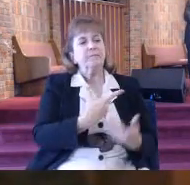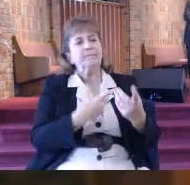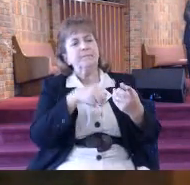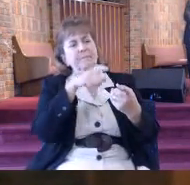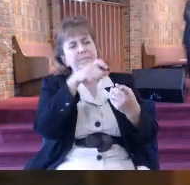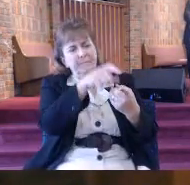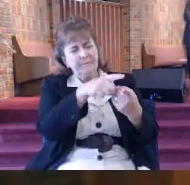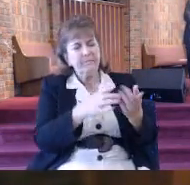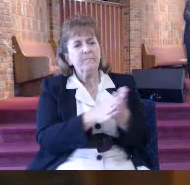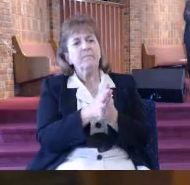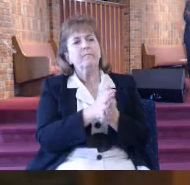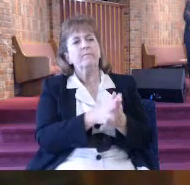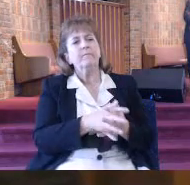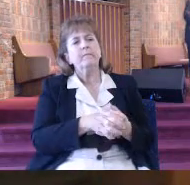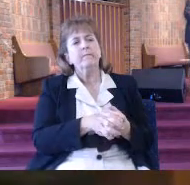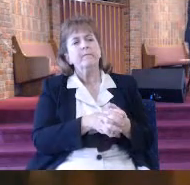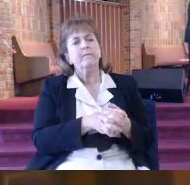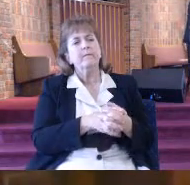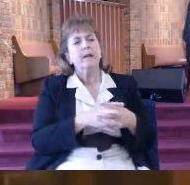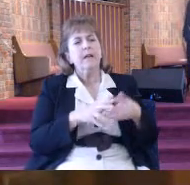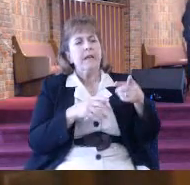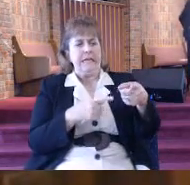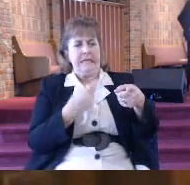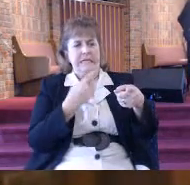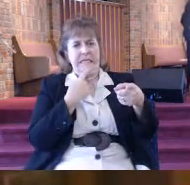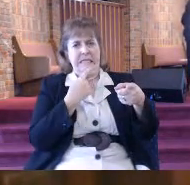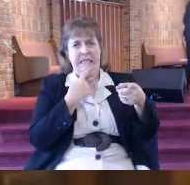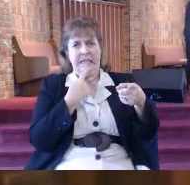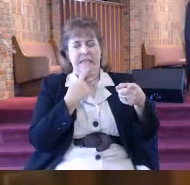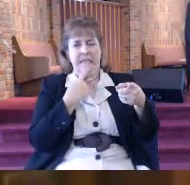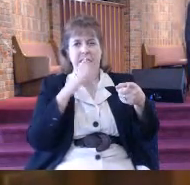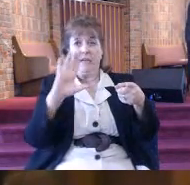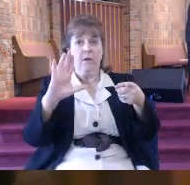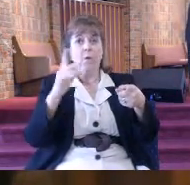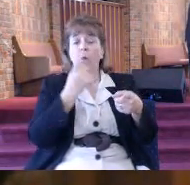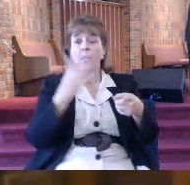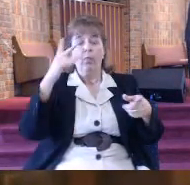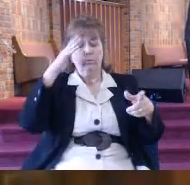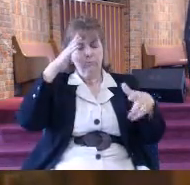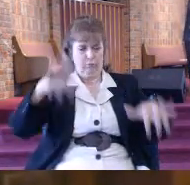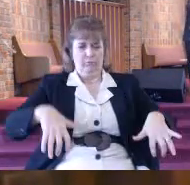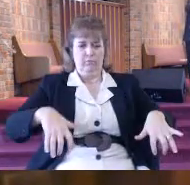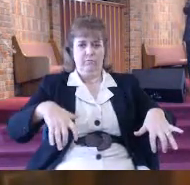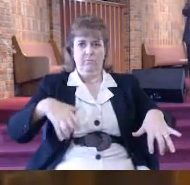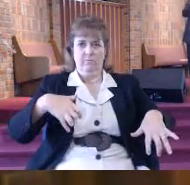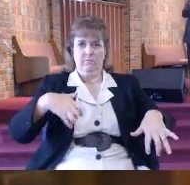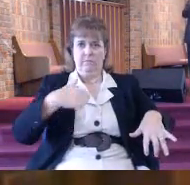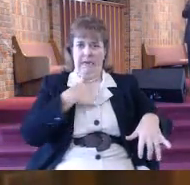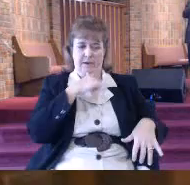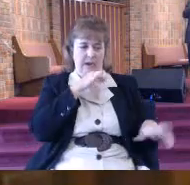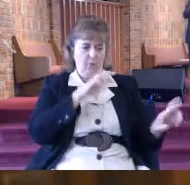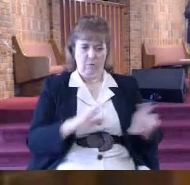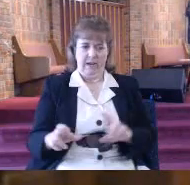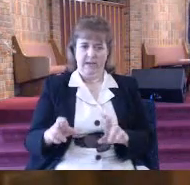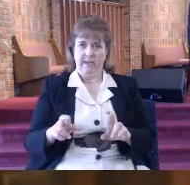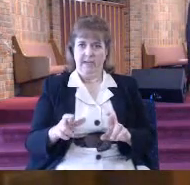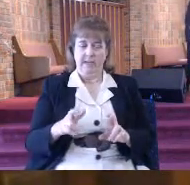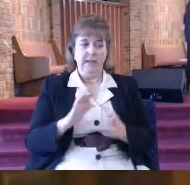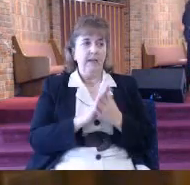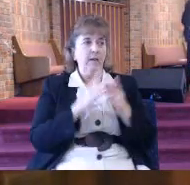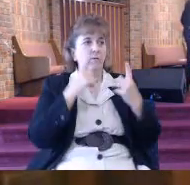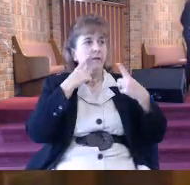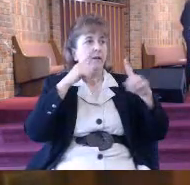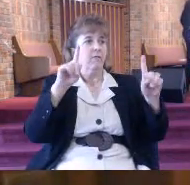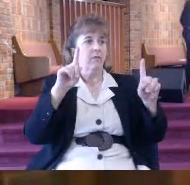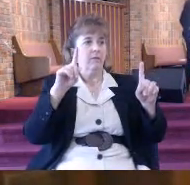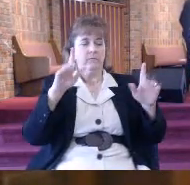said, one of the things that you're not prepared for when you become successful is the money and